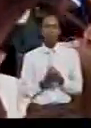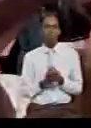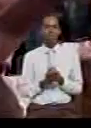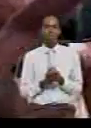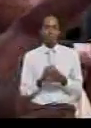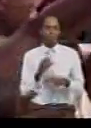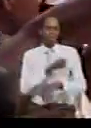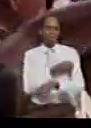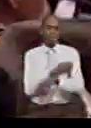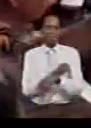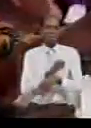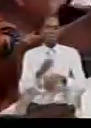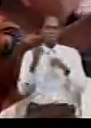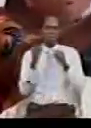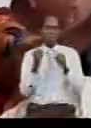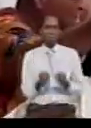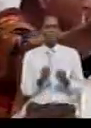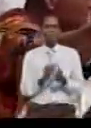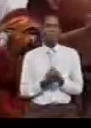Straining power.